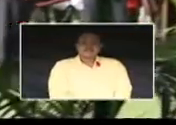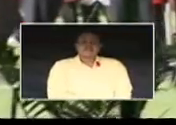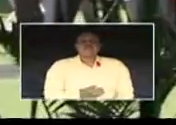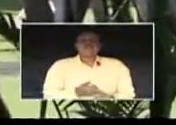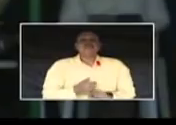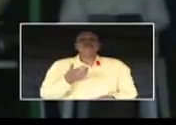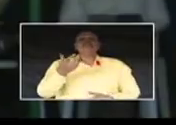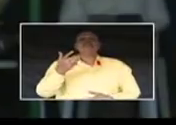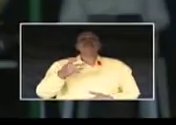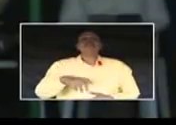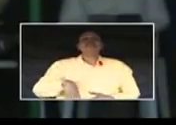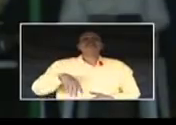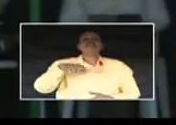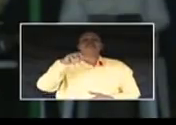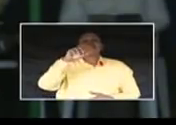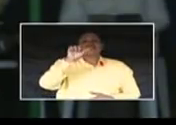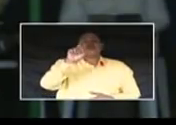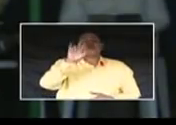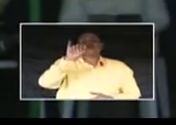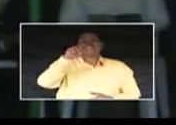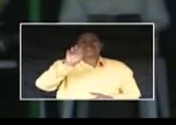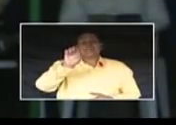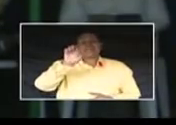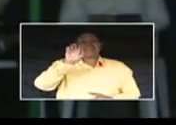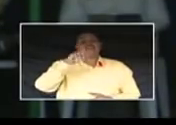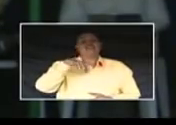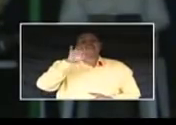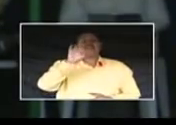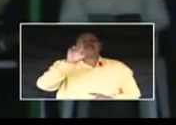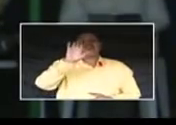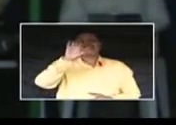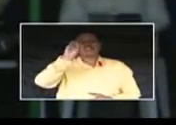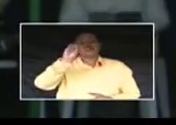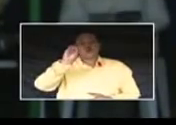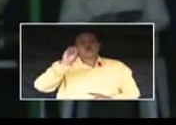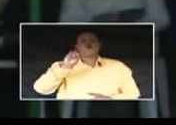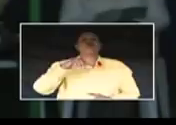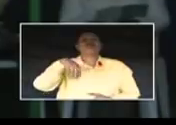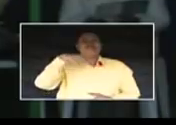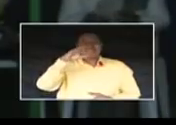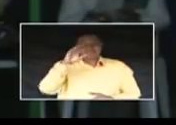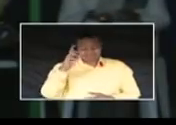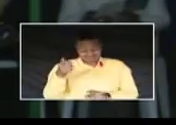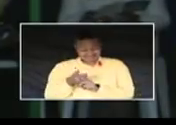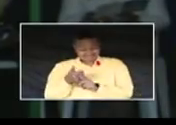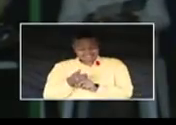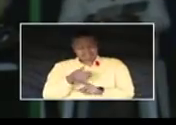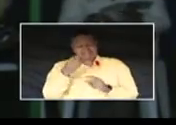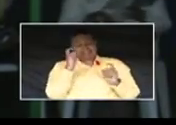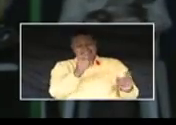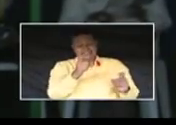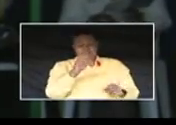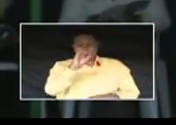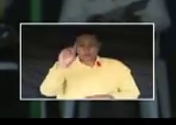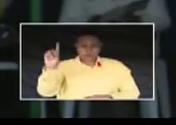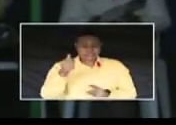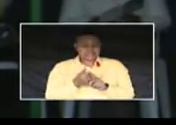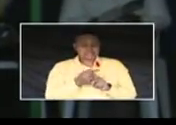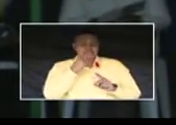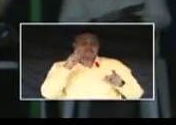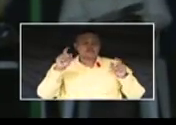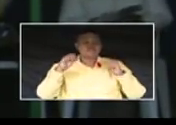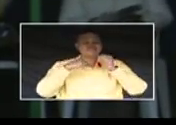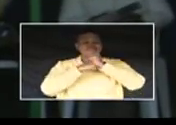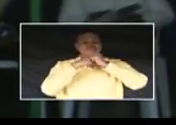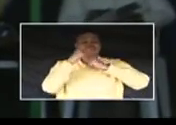Mr. Giuseppe Francesco Mafisante, Commander of the Order of Distinction, for exceptional contribution to the